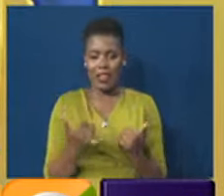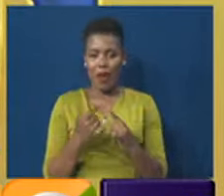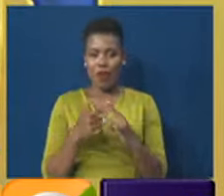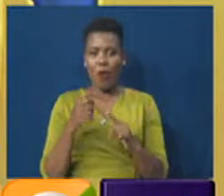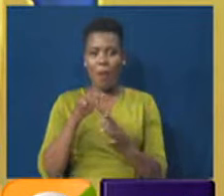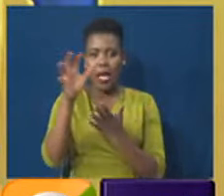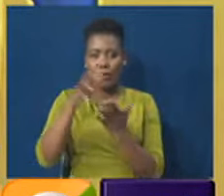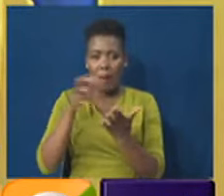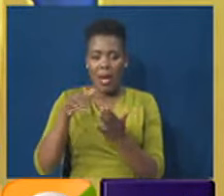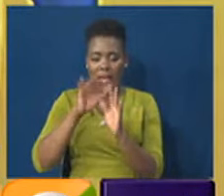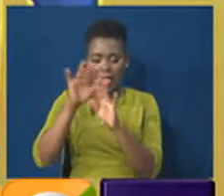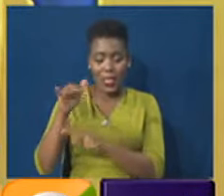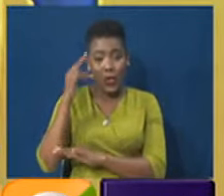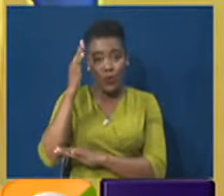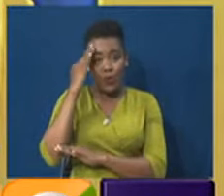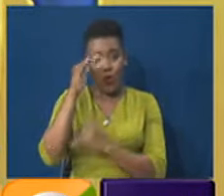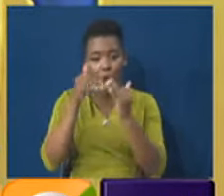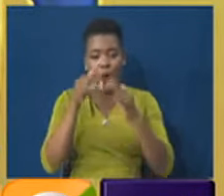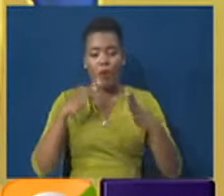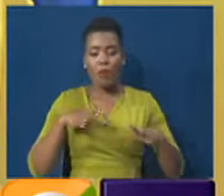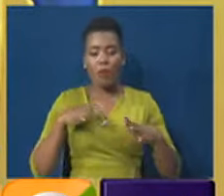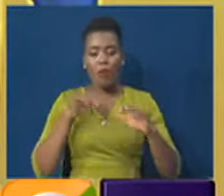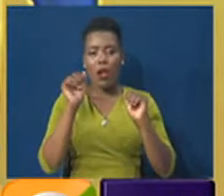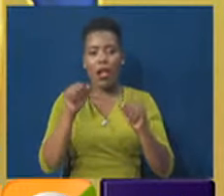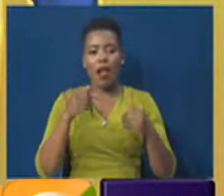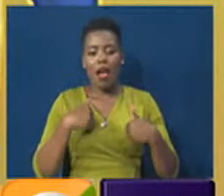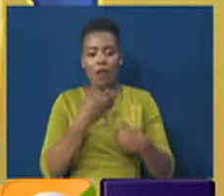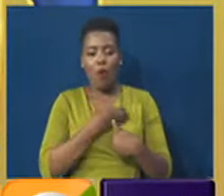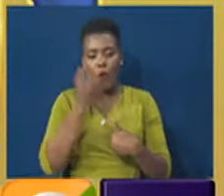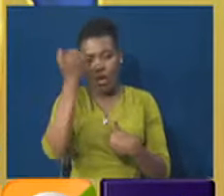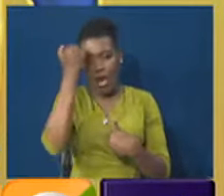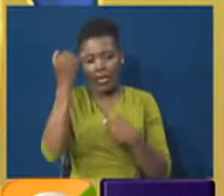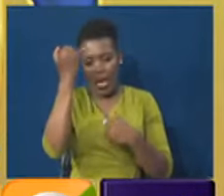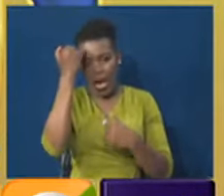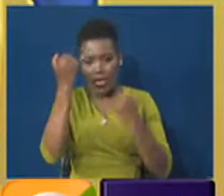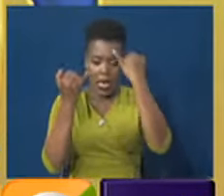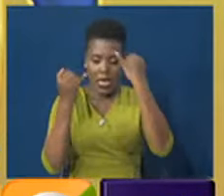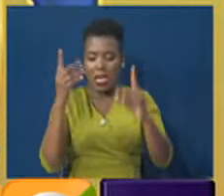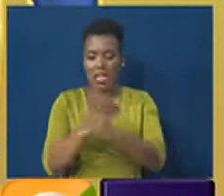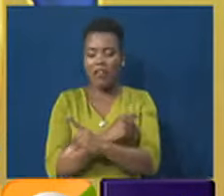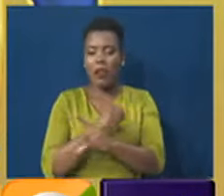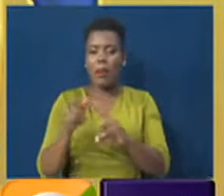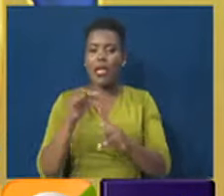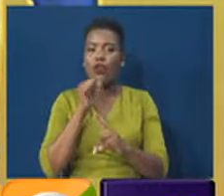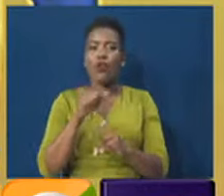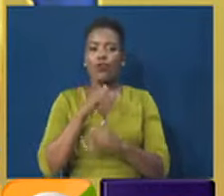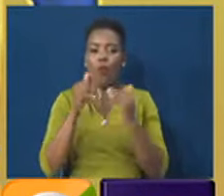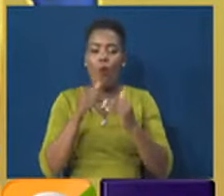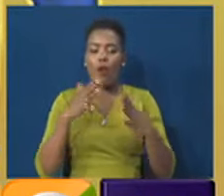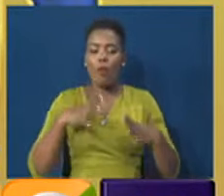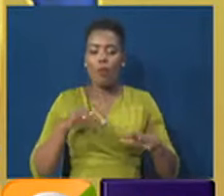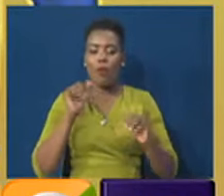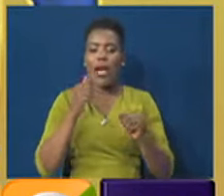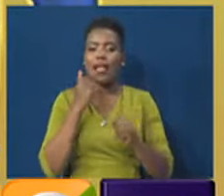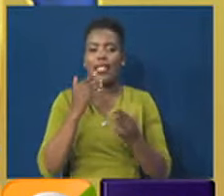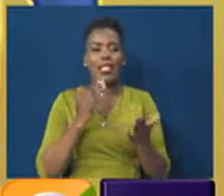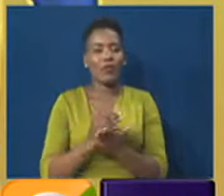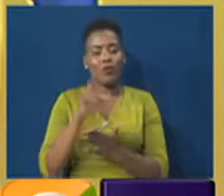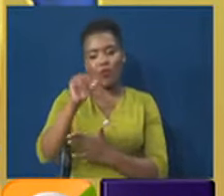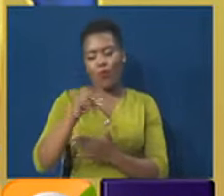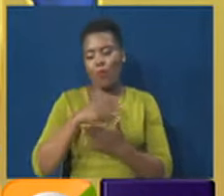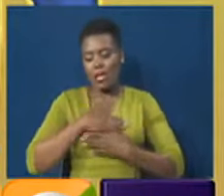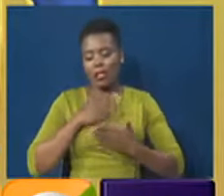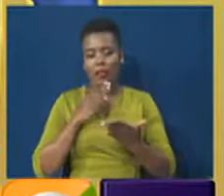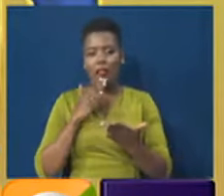know, everyone can be entitled to their own opinion, but not everyone can be entitled to their own facts. Facts are